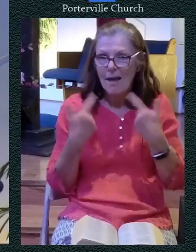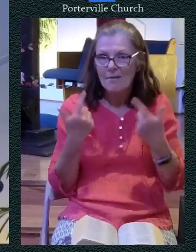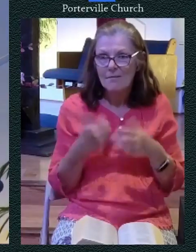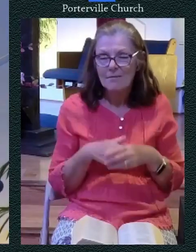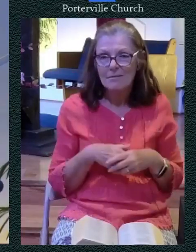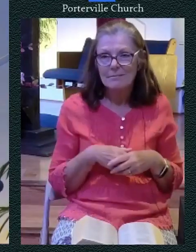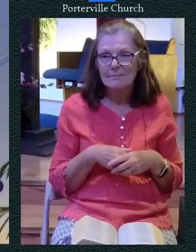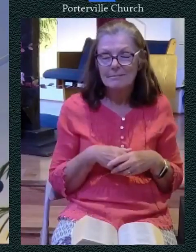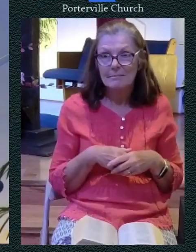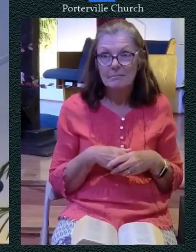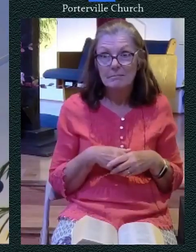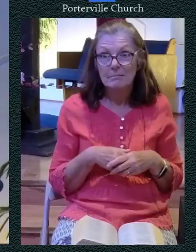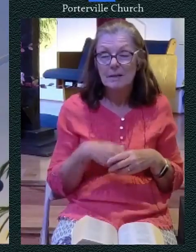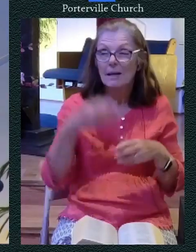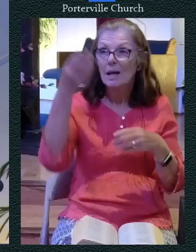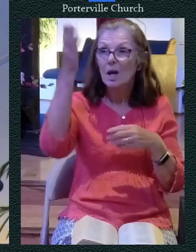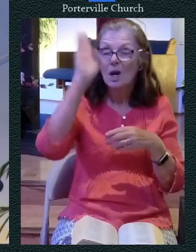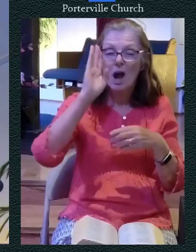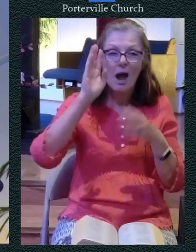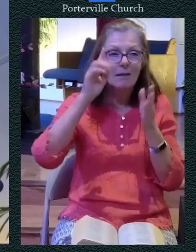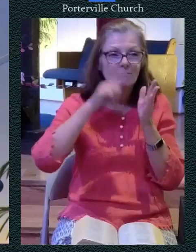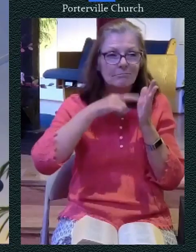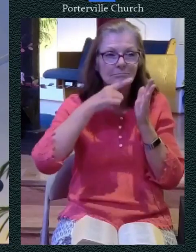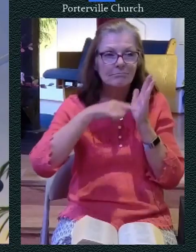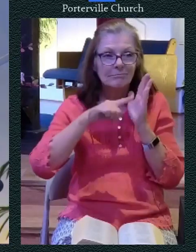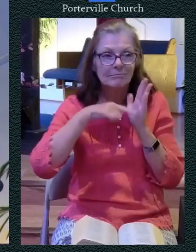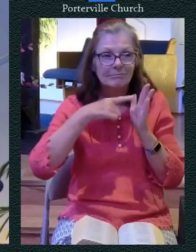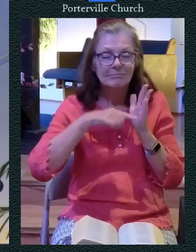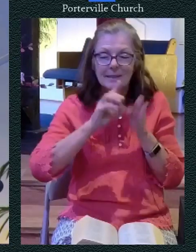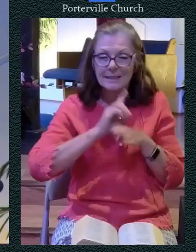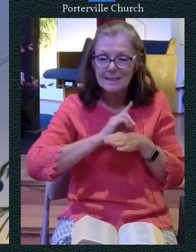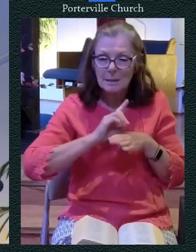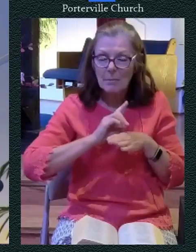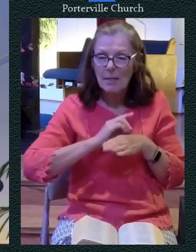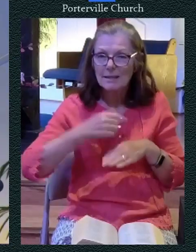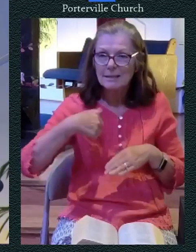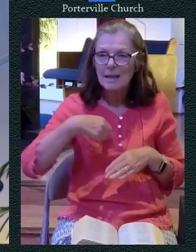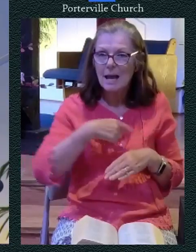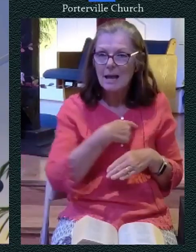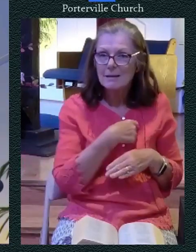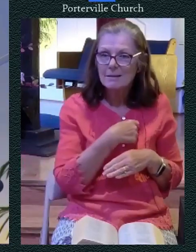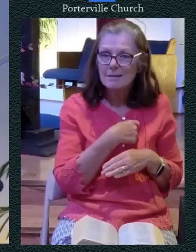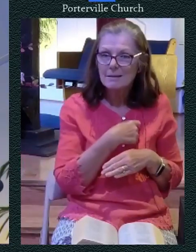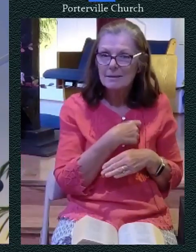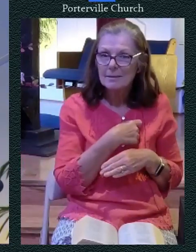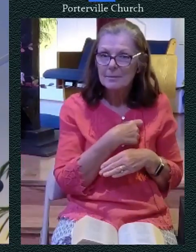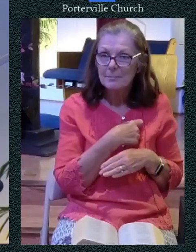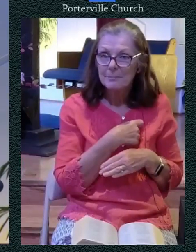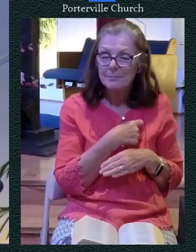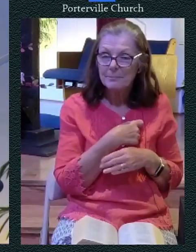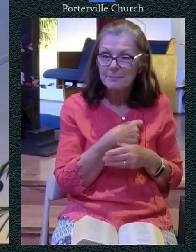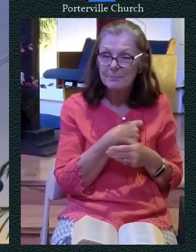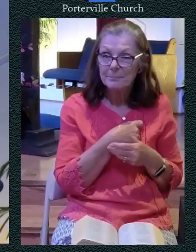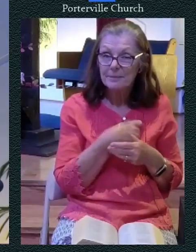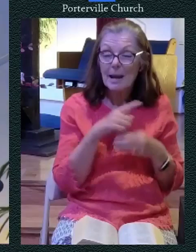chastening, that we have the wisdom of God to discern Satan's lies about our very